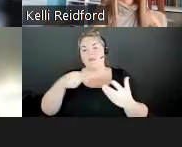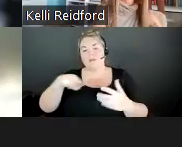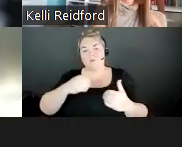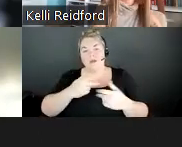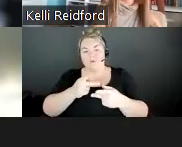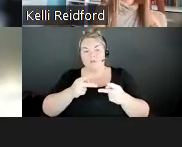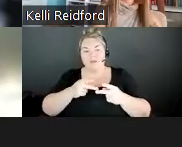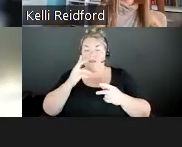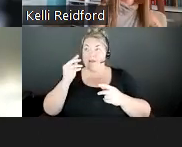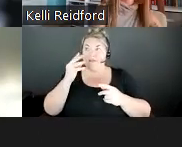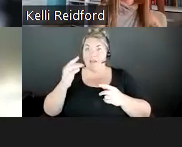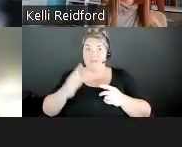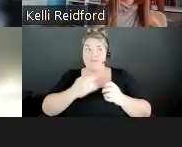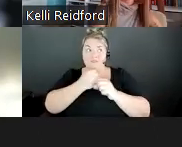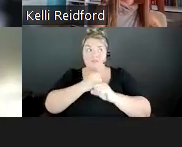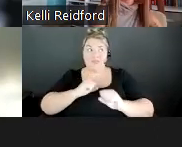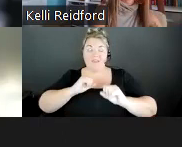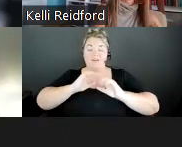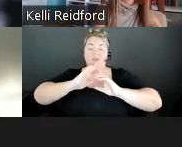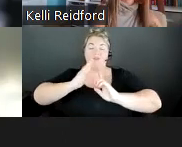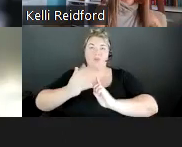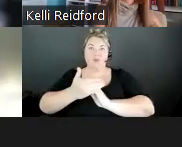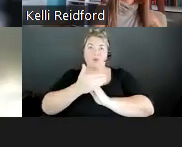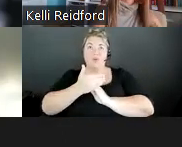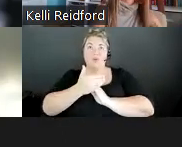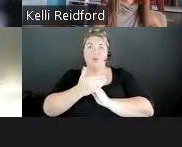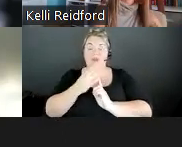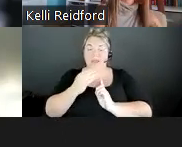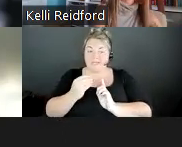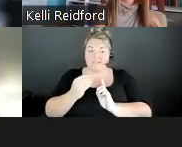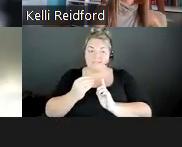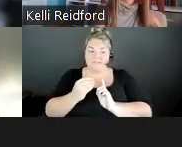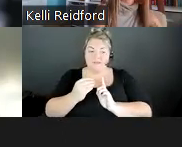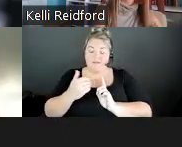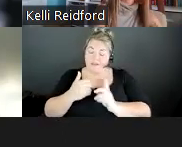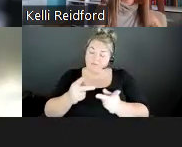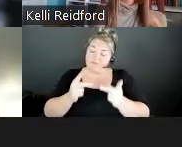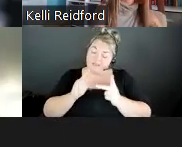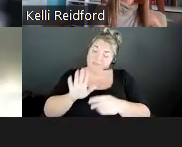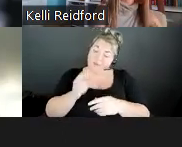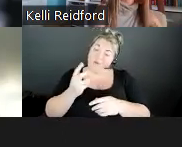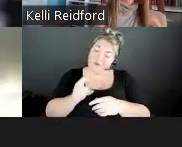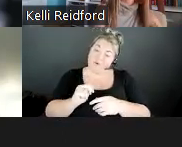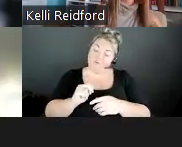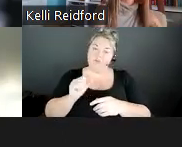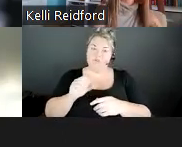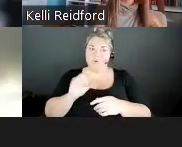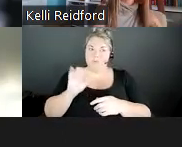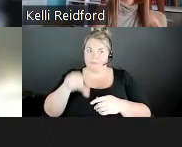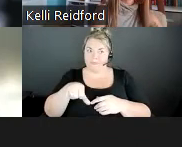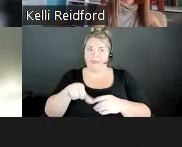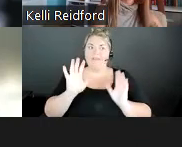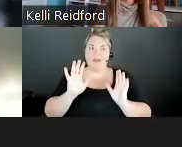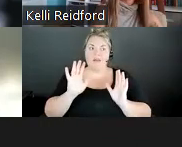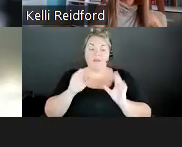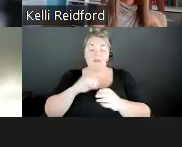feel very safe, secure, and have a place of their own. So that's that.